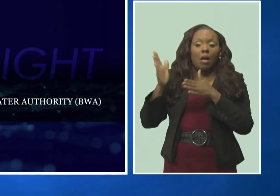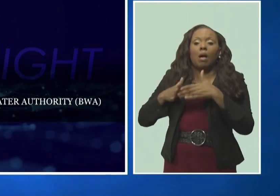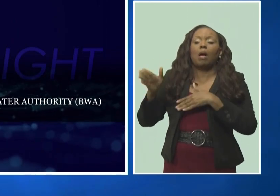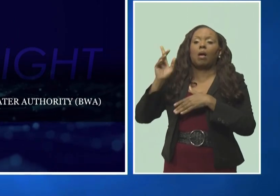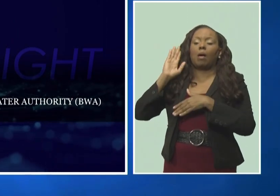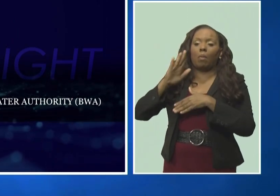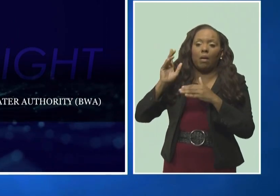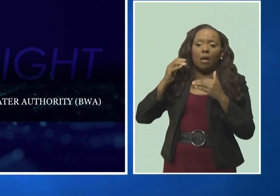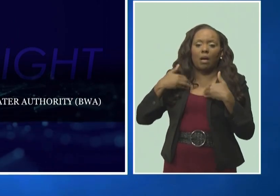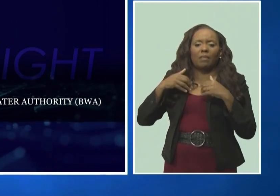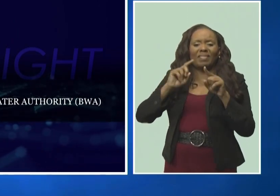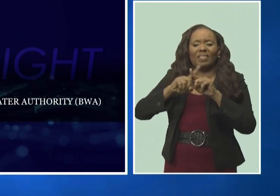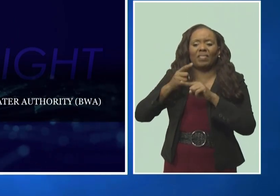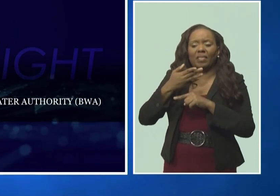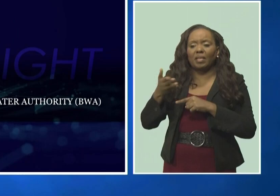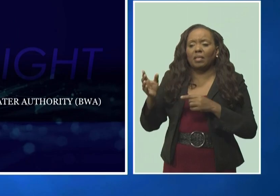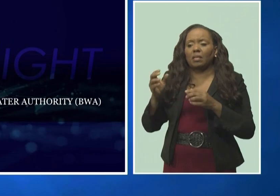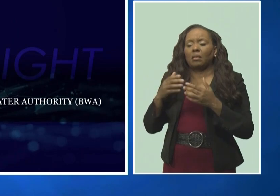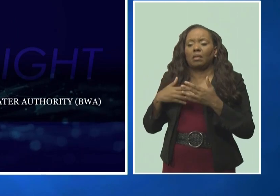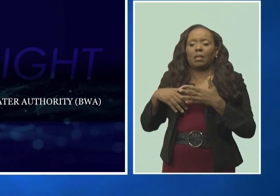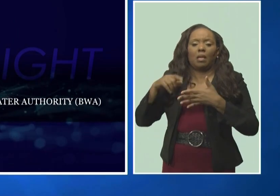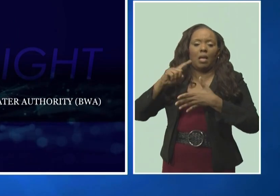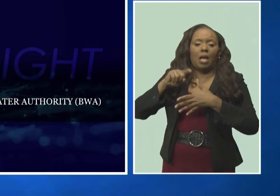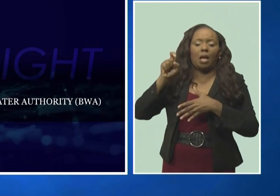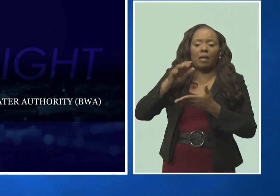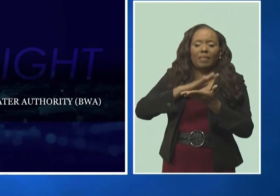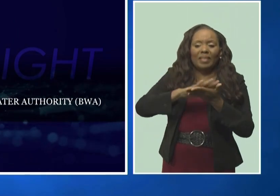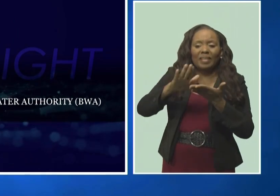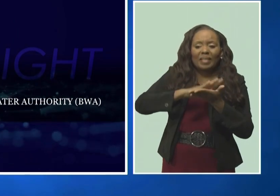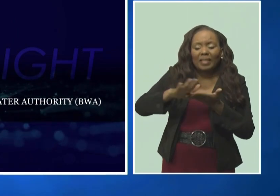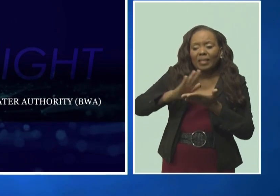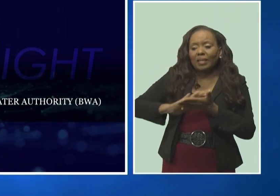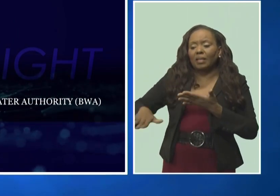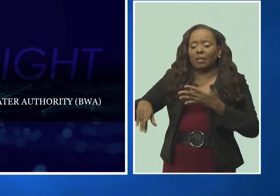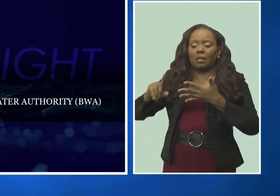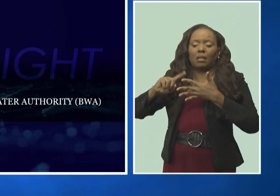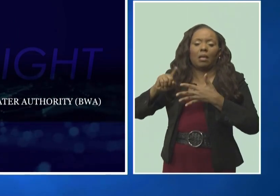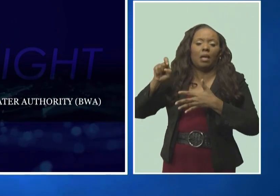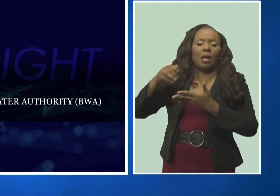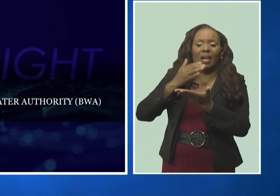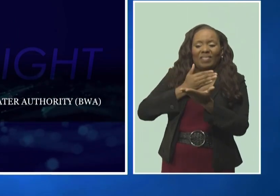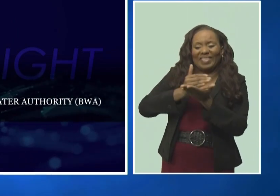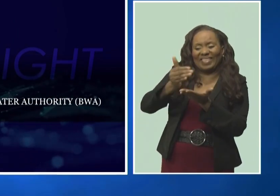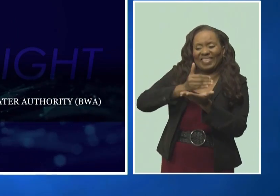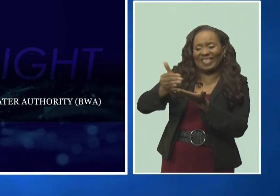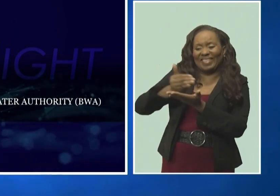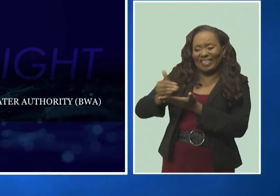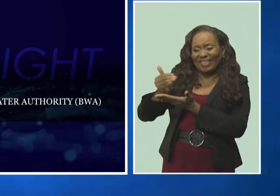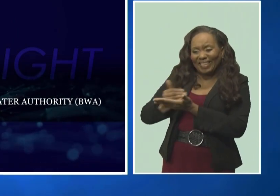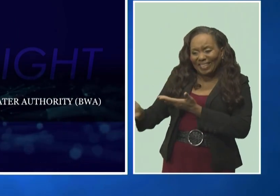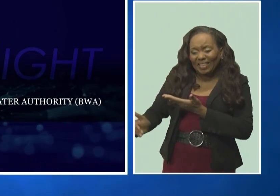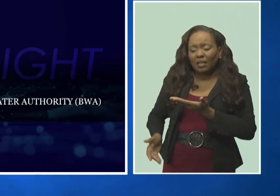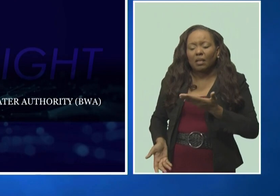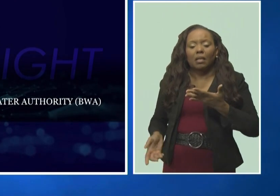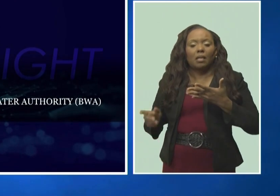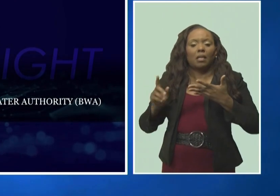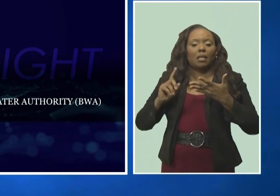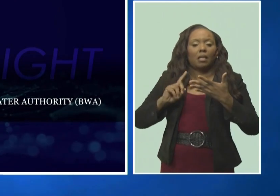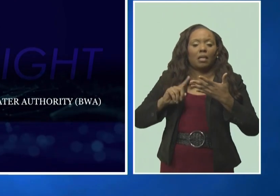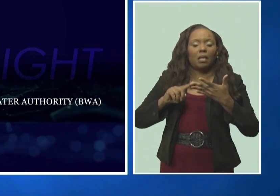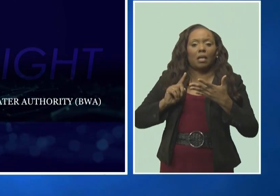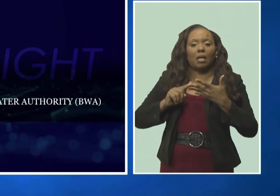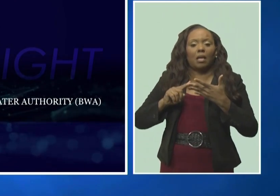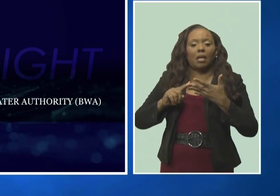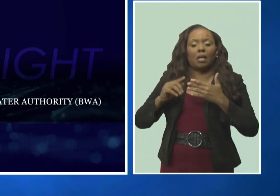area upstream, trying to deal with the erosion, that type of thing, plus the cleaning of the Wilmington